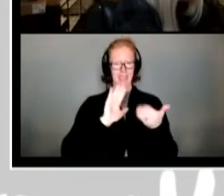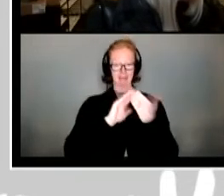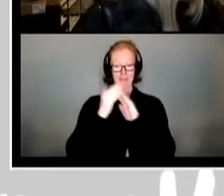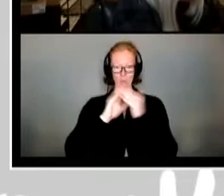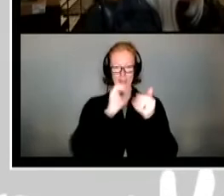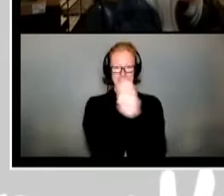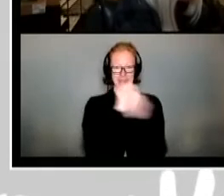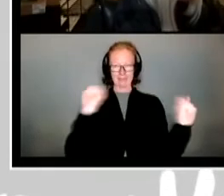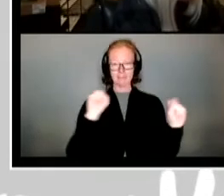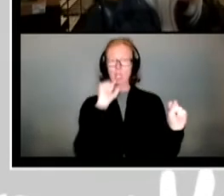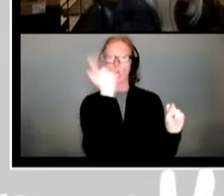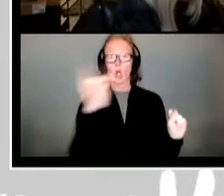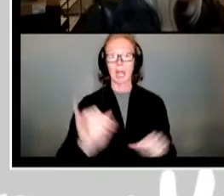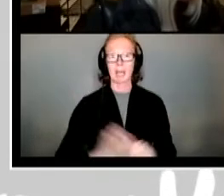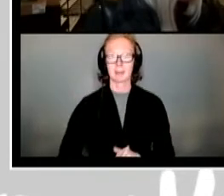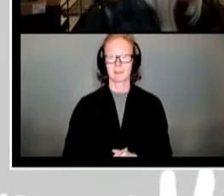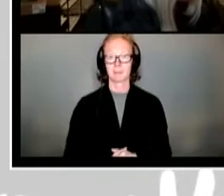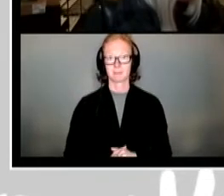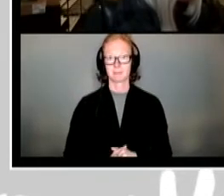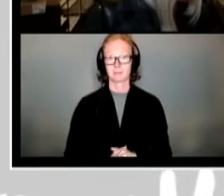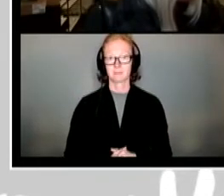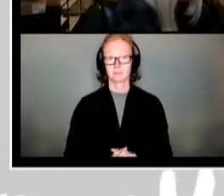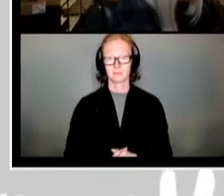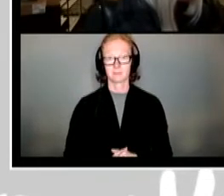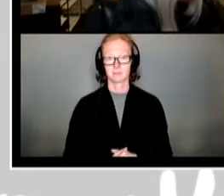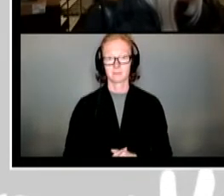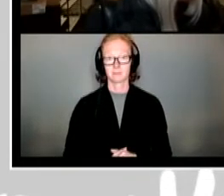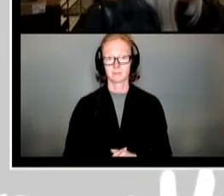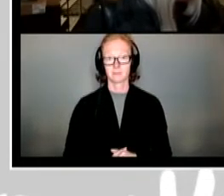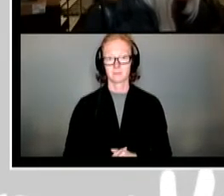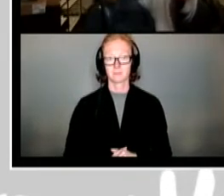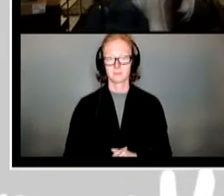is? I really want to get people involved.